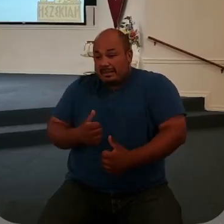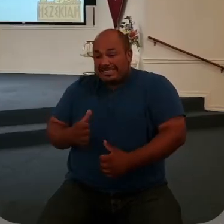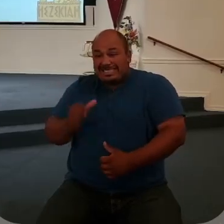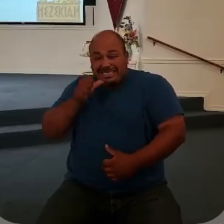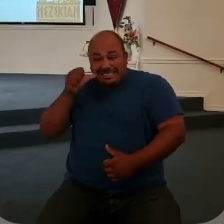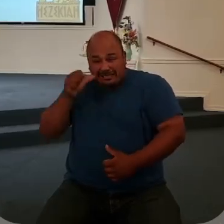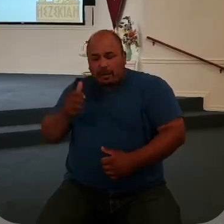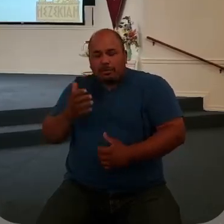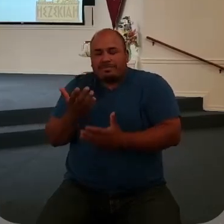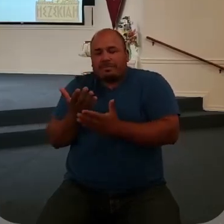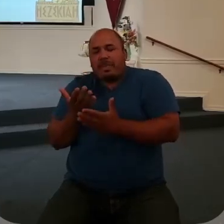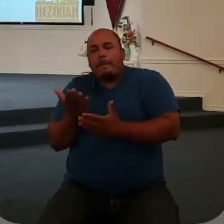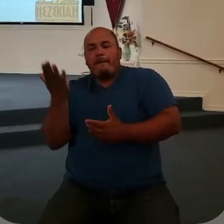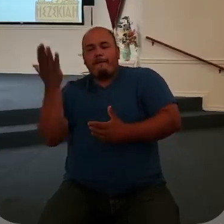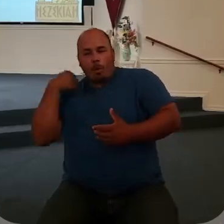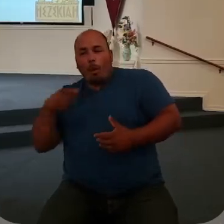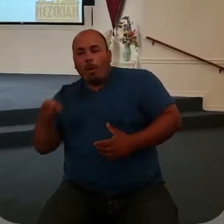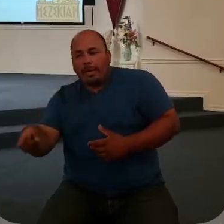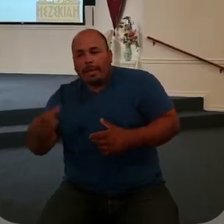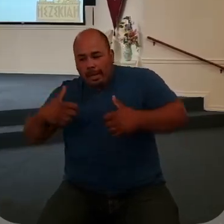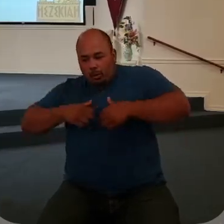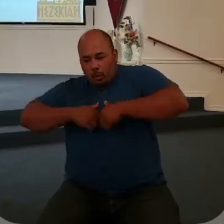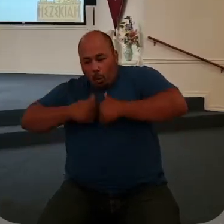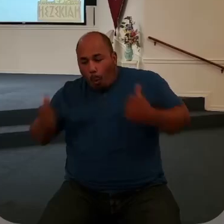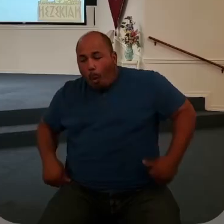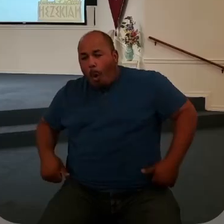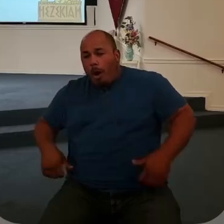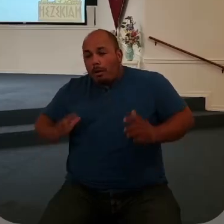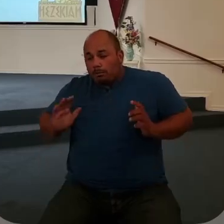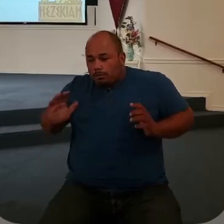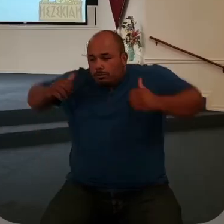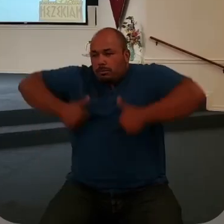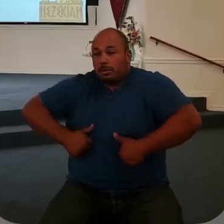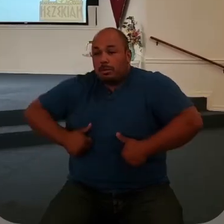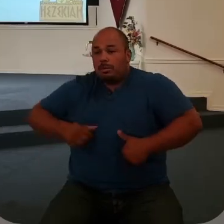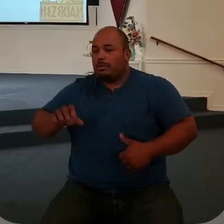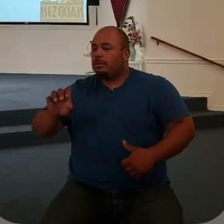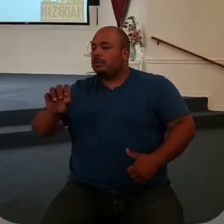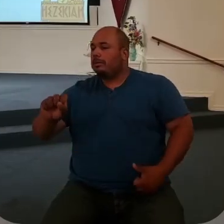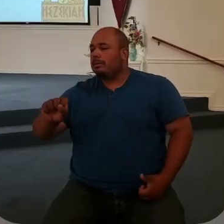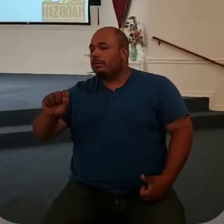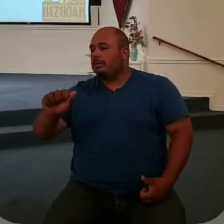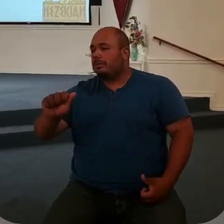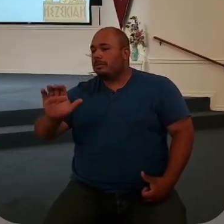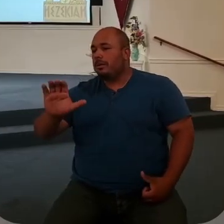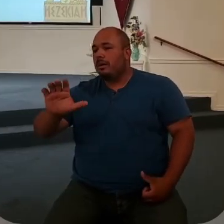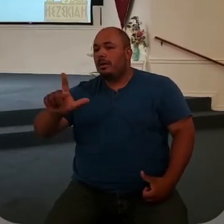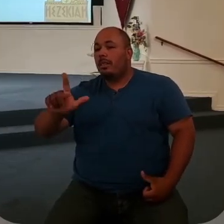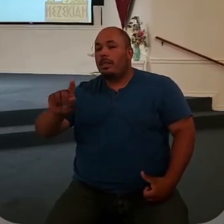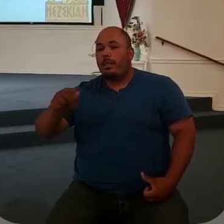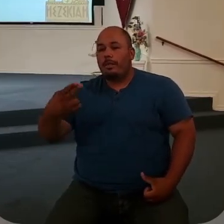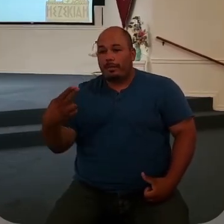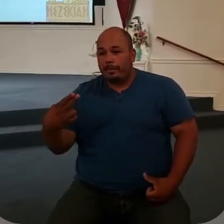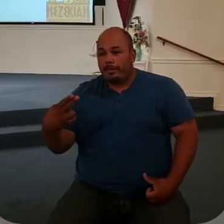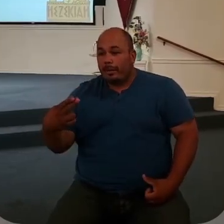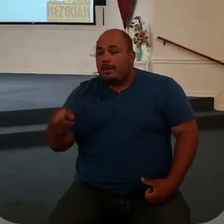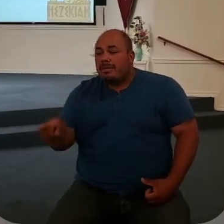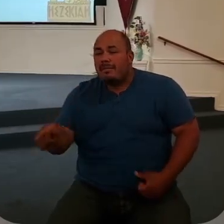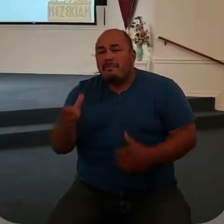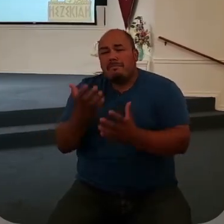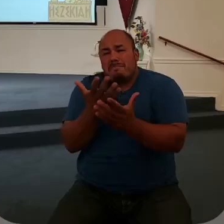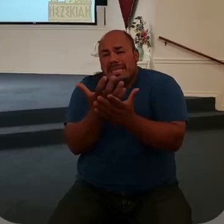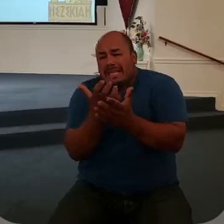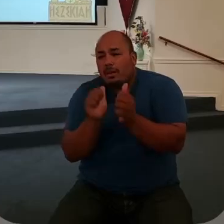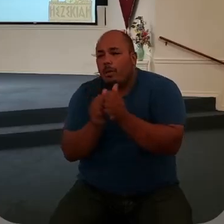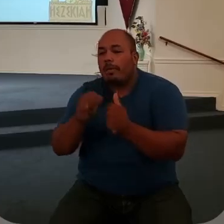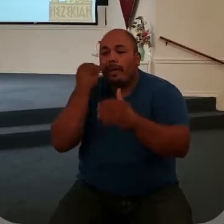sackcloth and went into the temple of the Lord and sent word pleading with the prophet Isaiah to pray. Just because